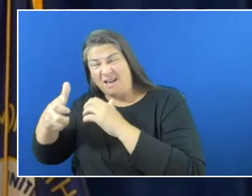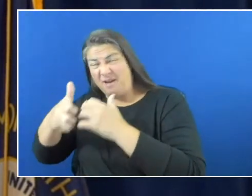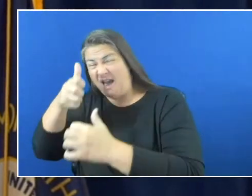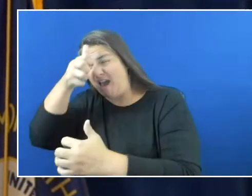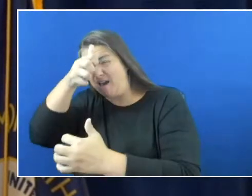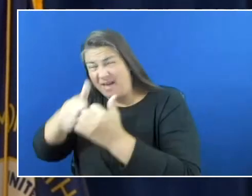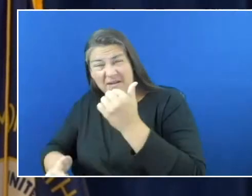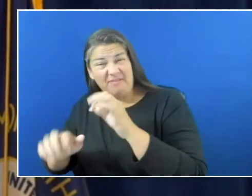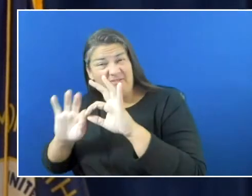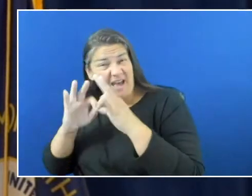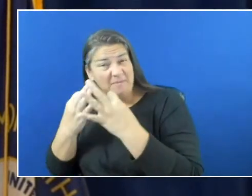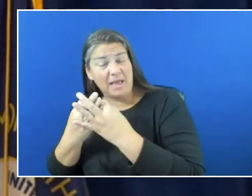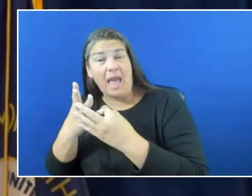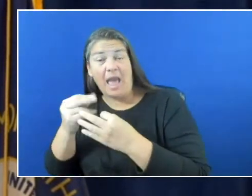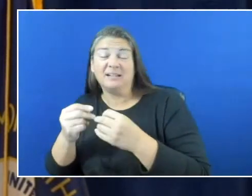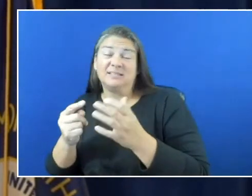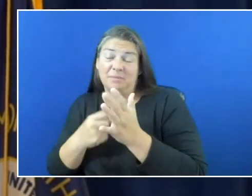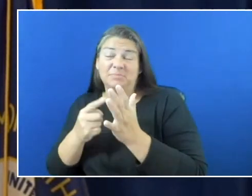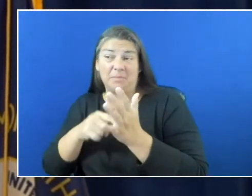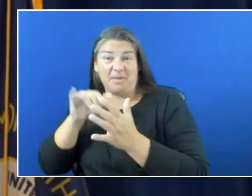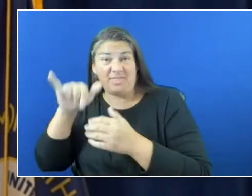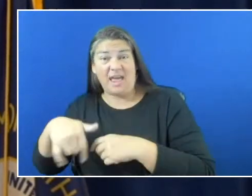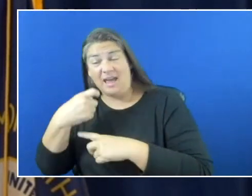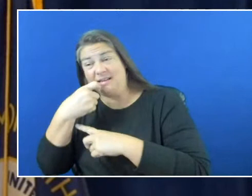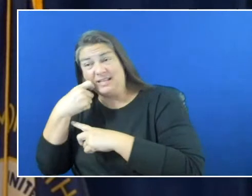coercion used to subject